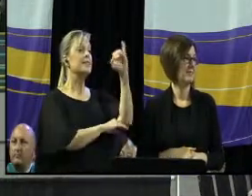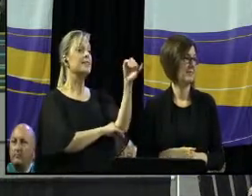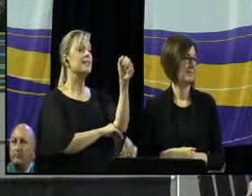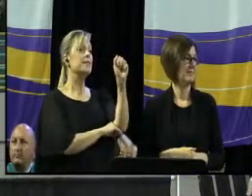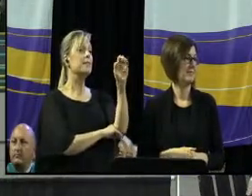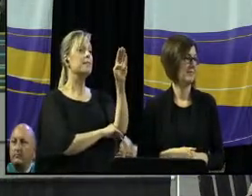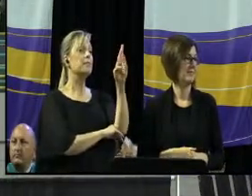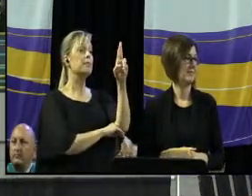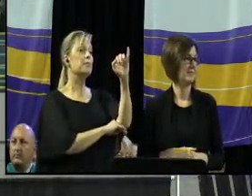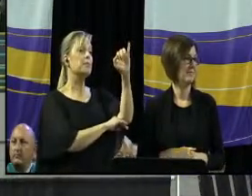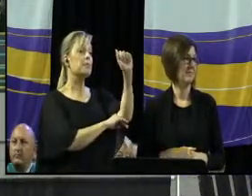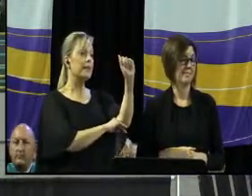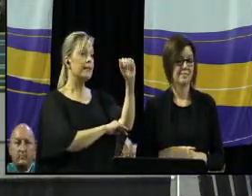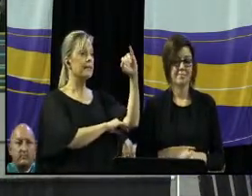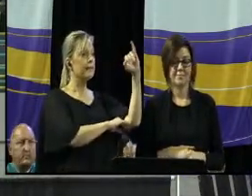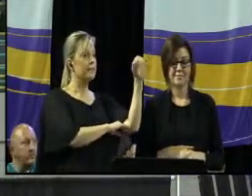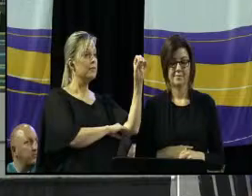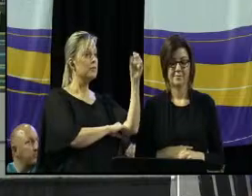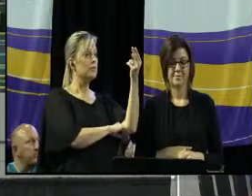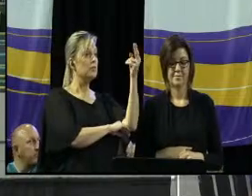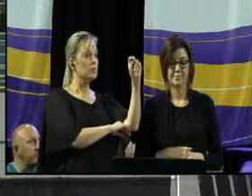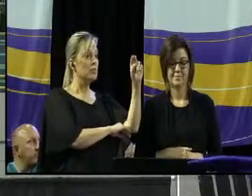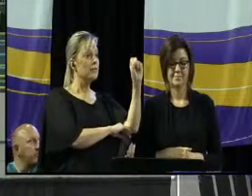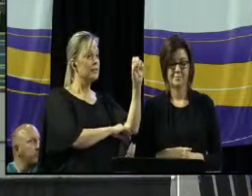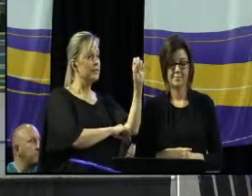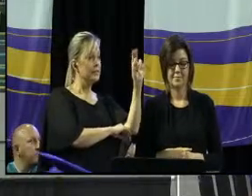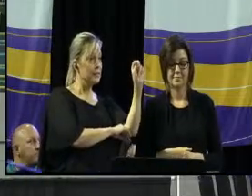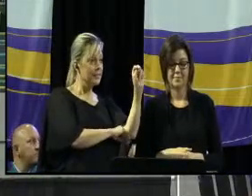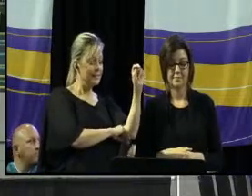Jabria Nakel Johnson.